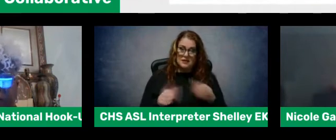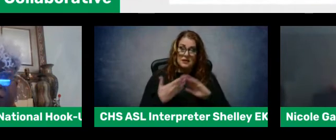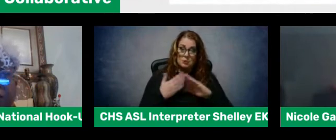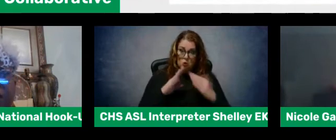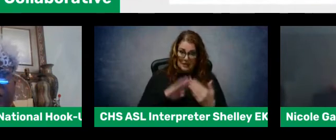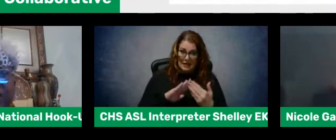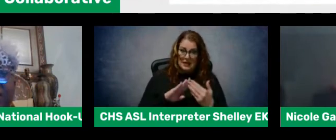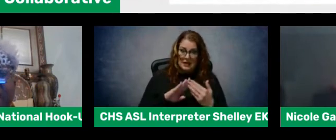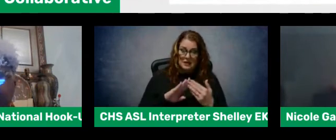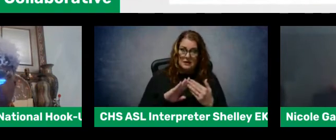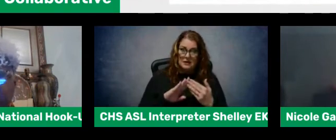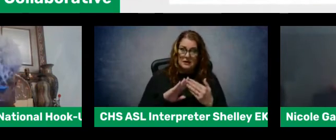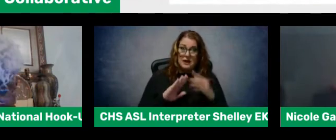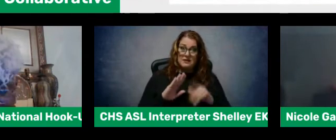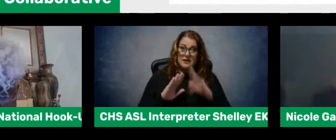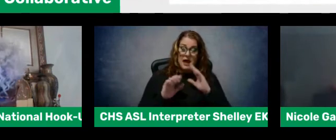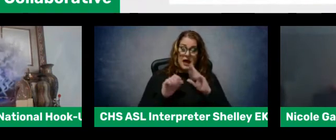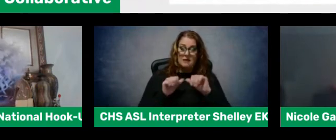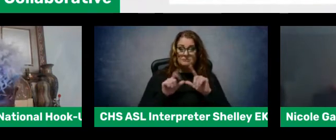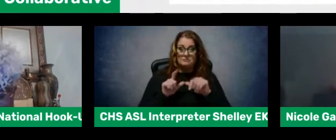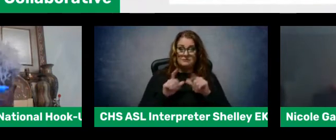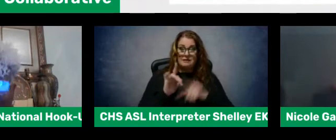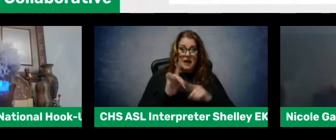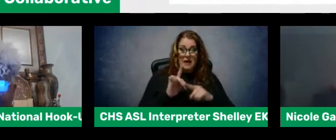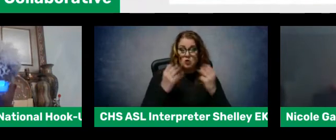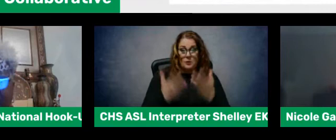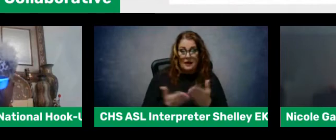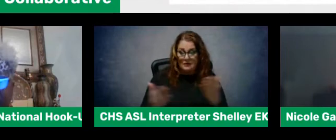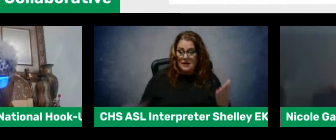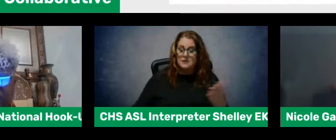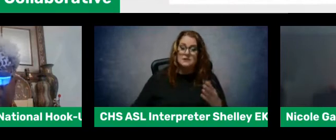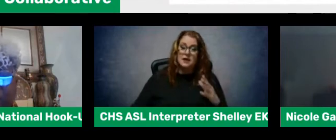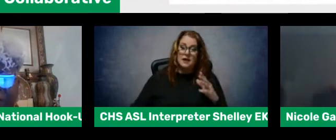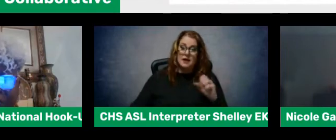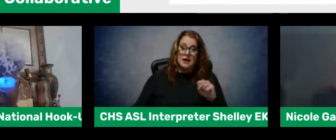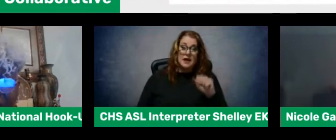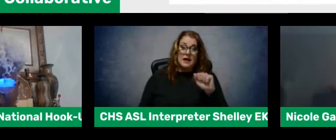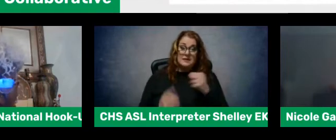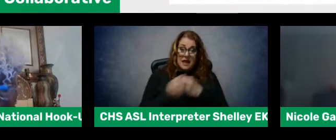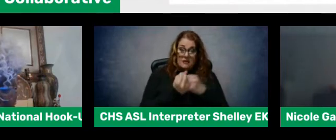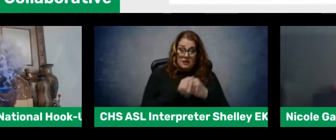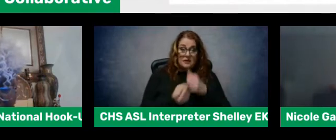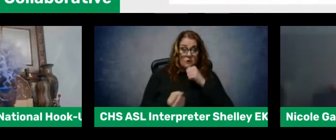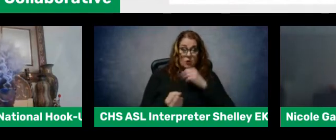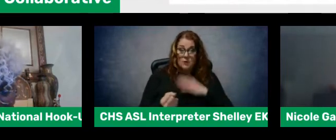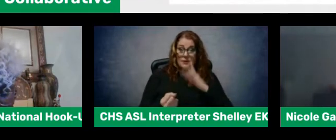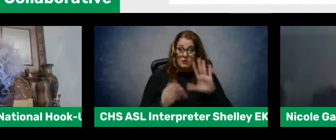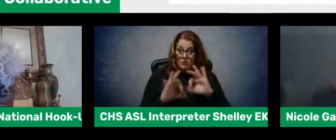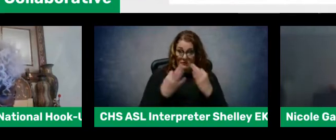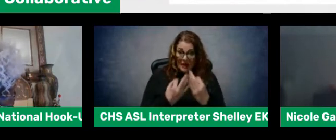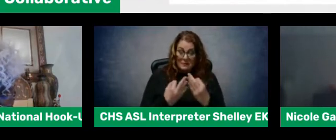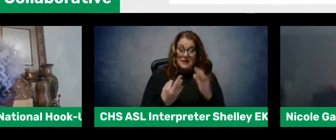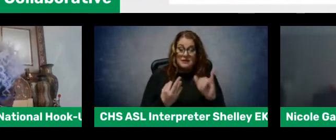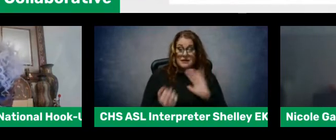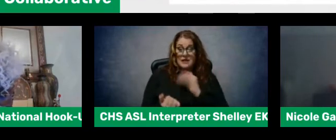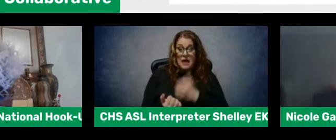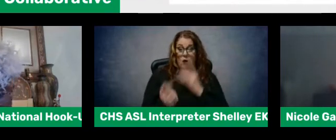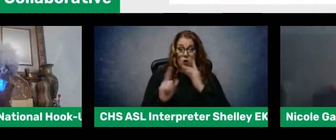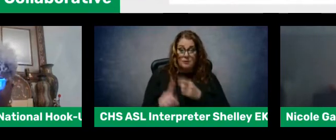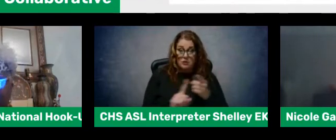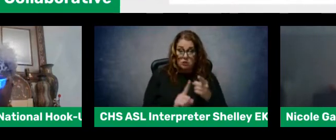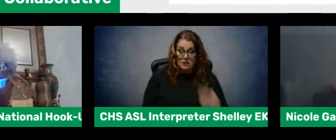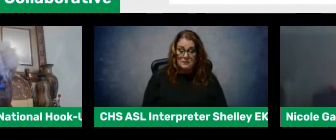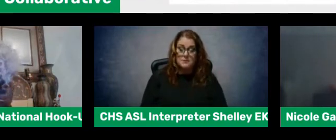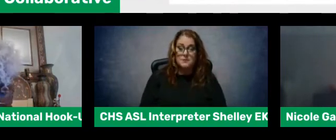community that lack so many things. So as advocates for women and their families, that is our mission.